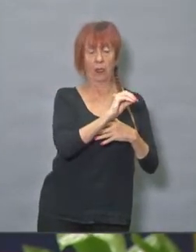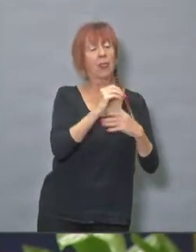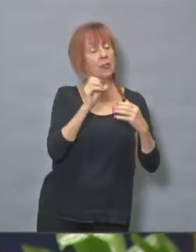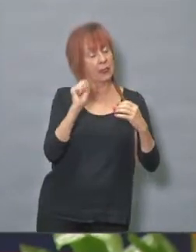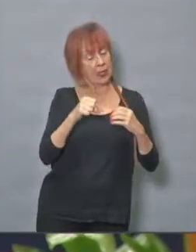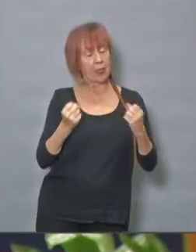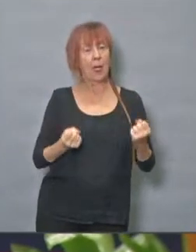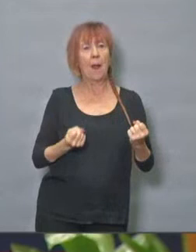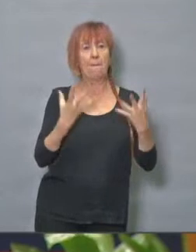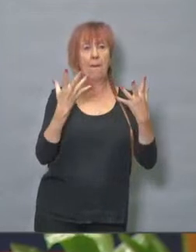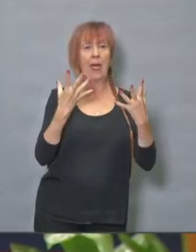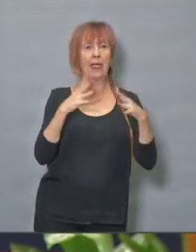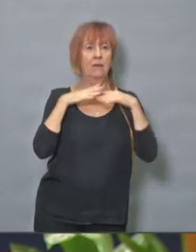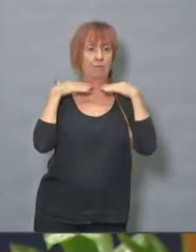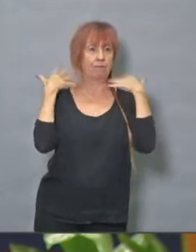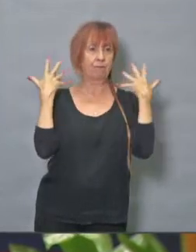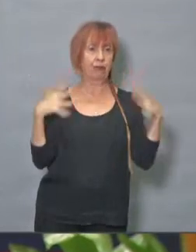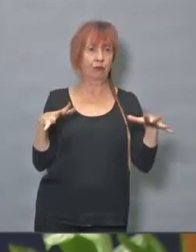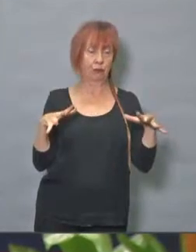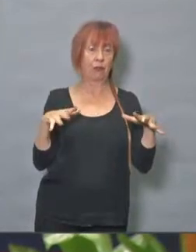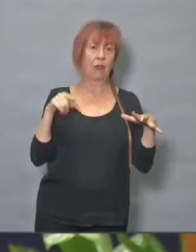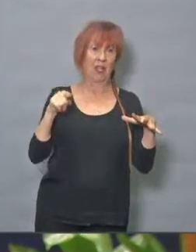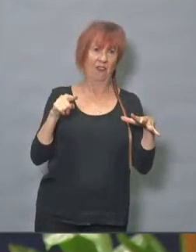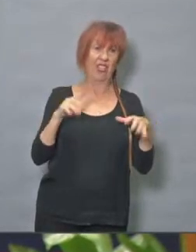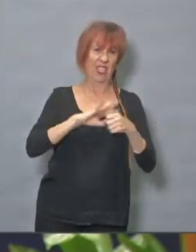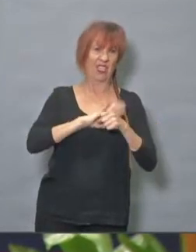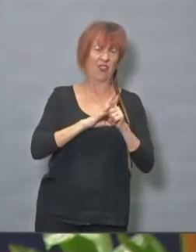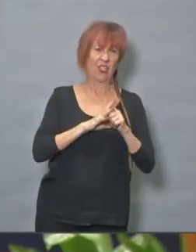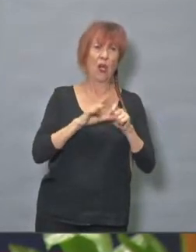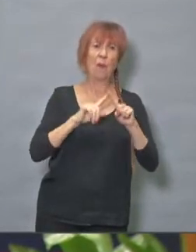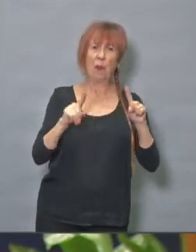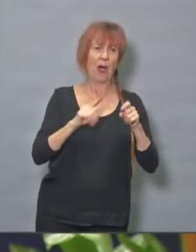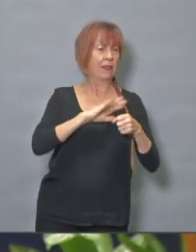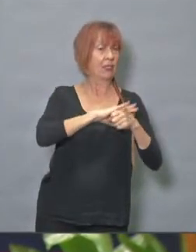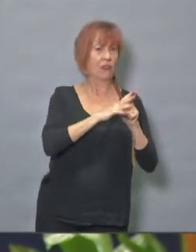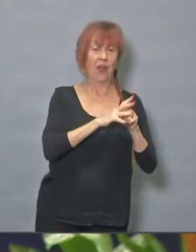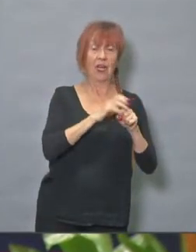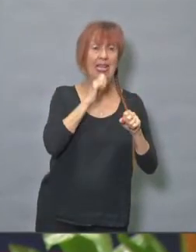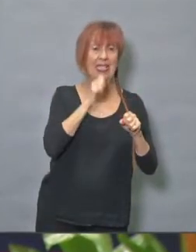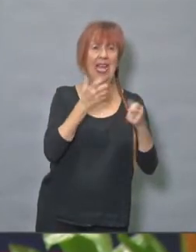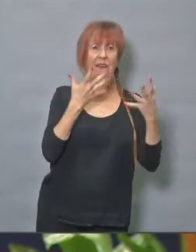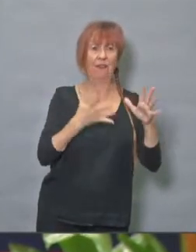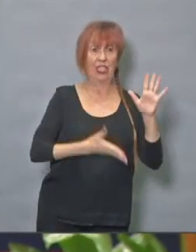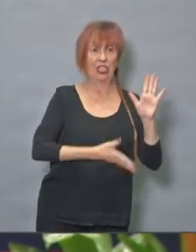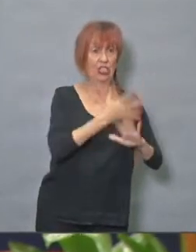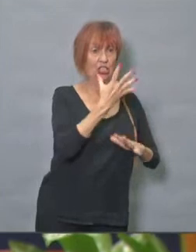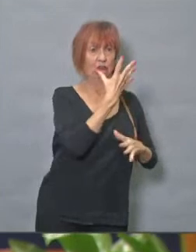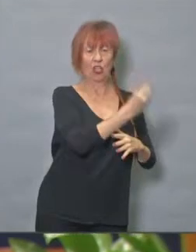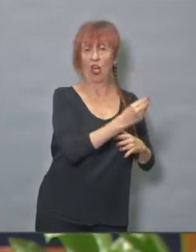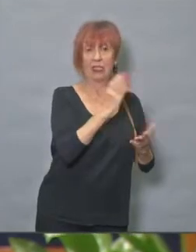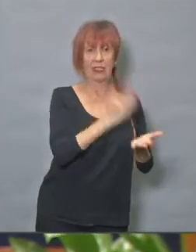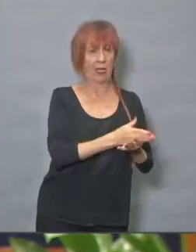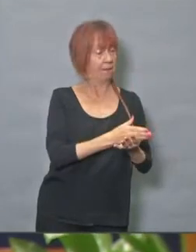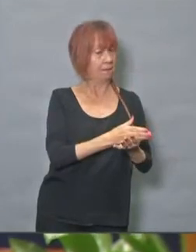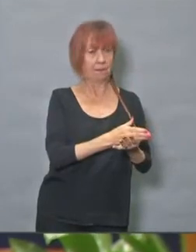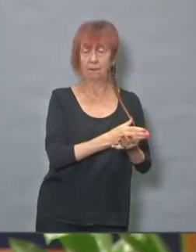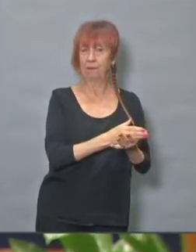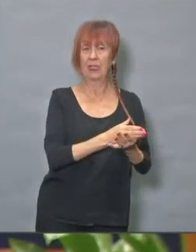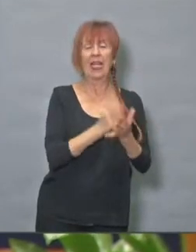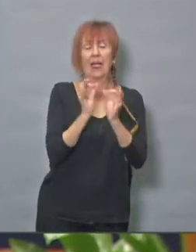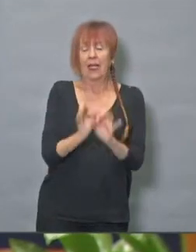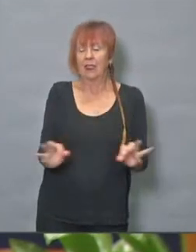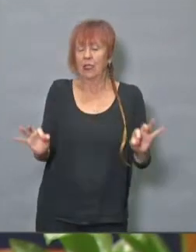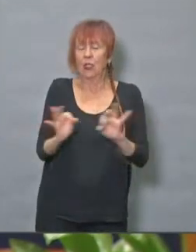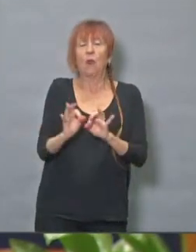many of us are done with this virus, unfortunately, this virus is not done with us. And it's so important for businesses